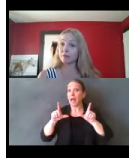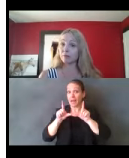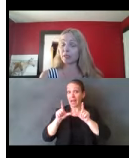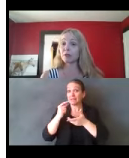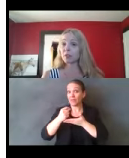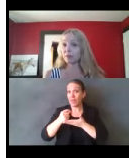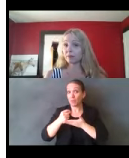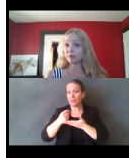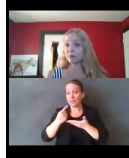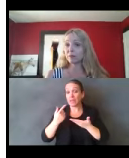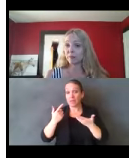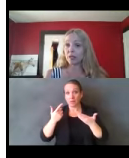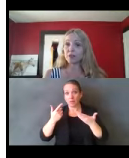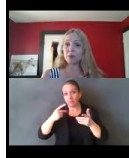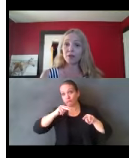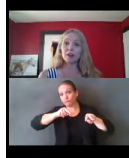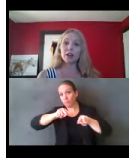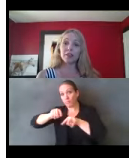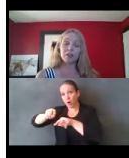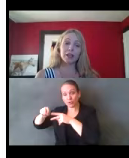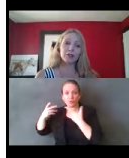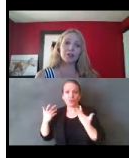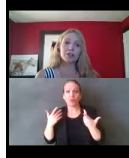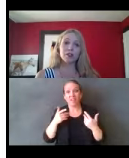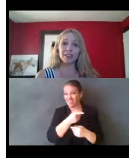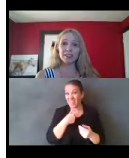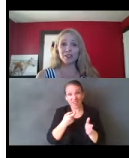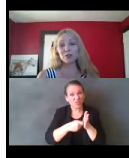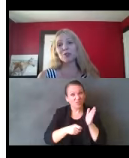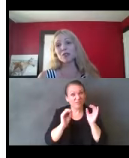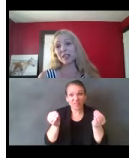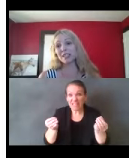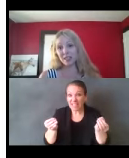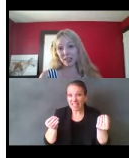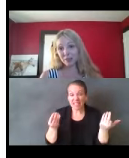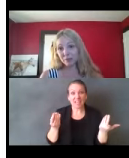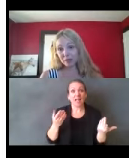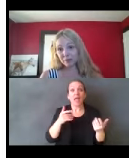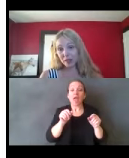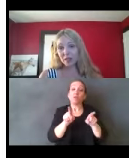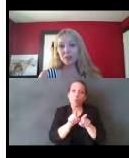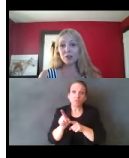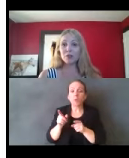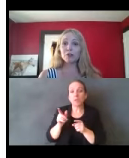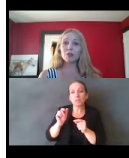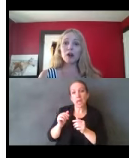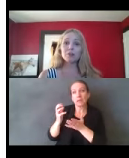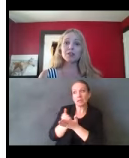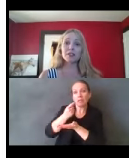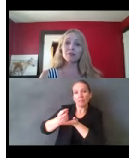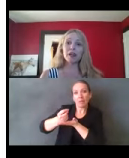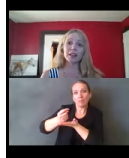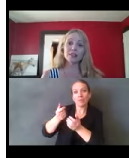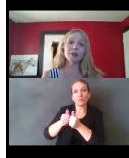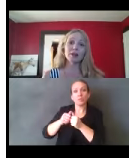free counseling and support there. And their counselors that are licensed also do sliding scale. So there's a few